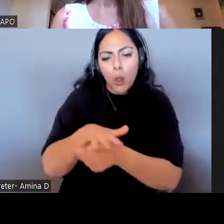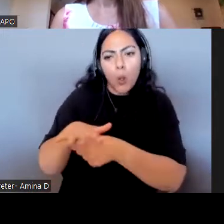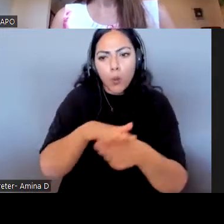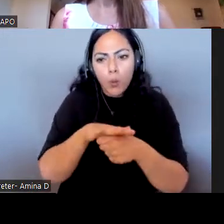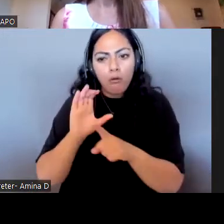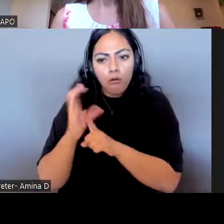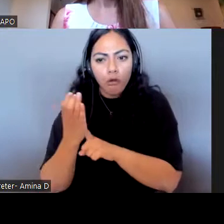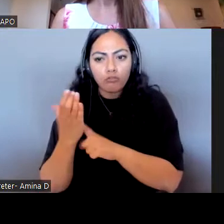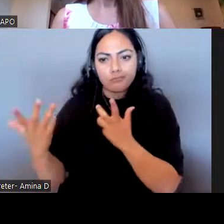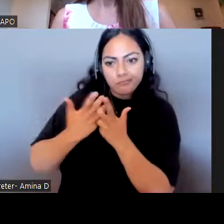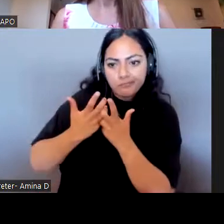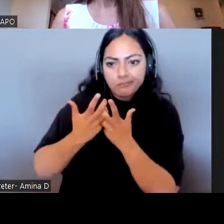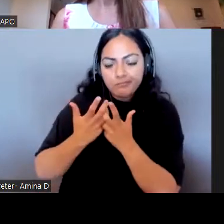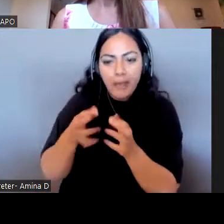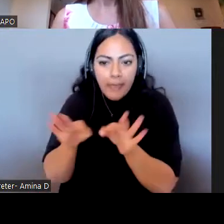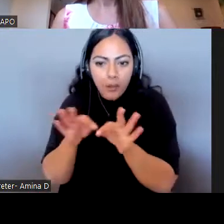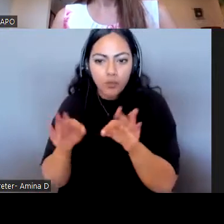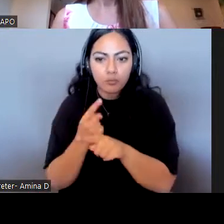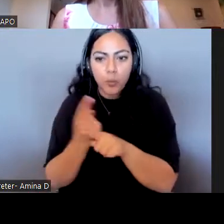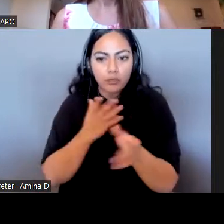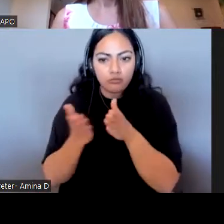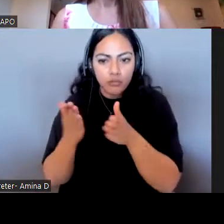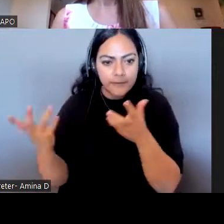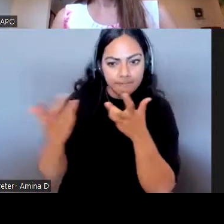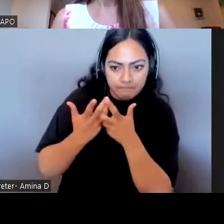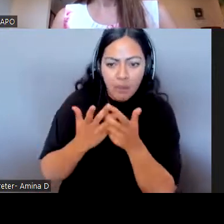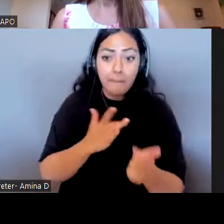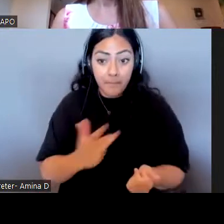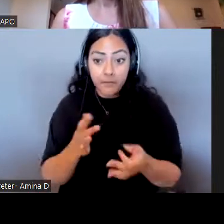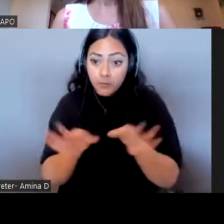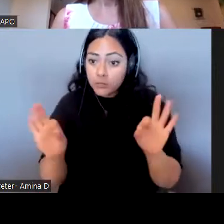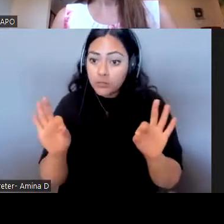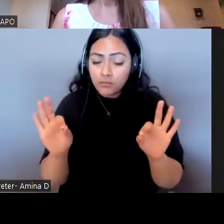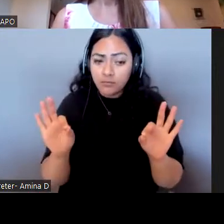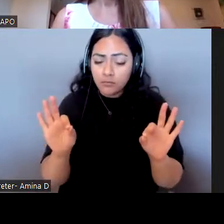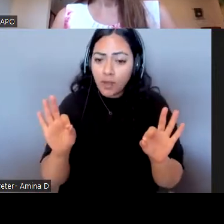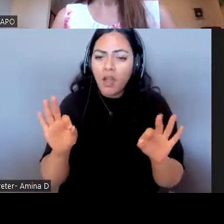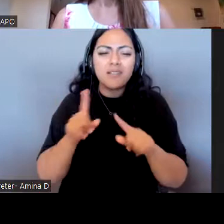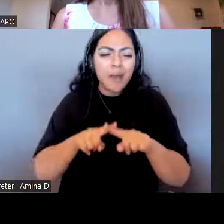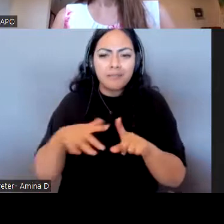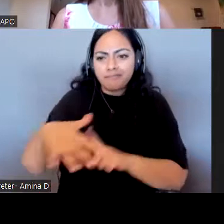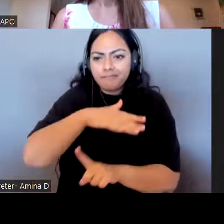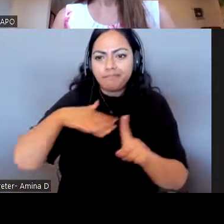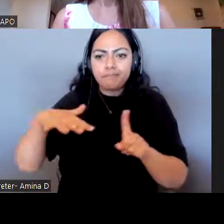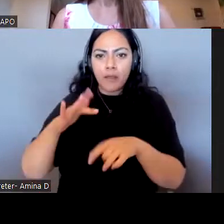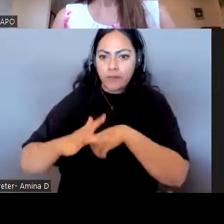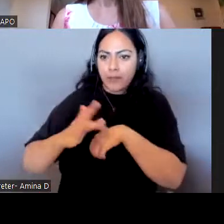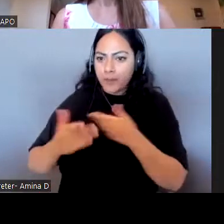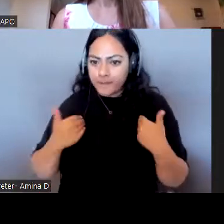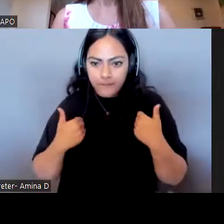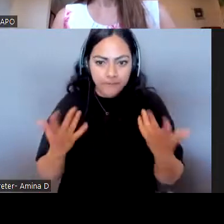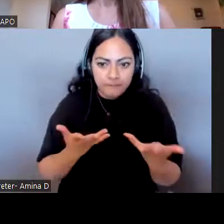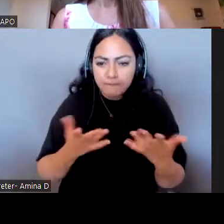culturally appropriate and language appropriate services. But they are normally free. It depends on what's available. So I'm not always sure what's available in